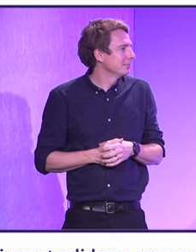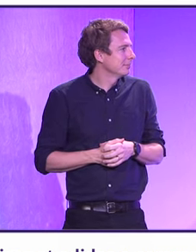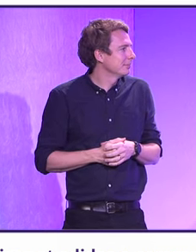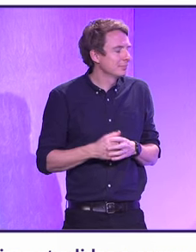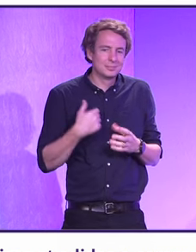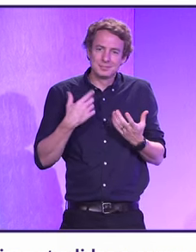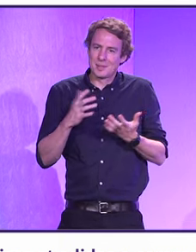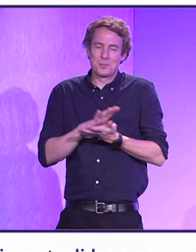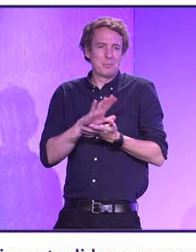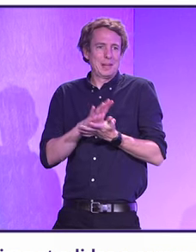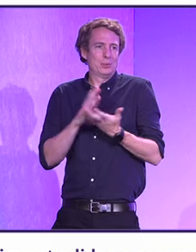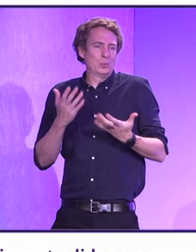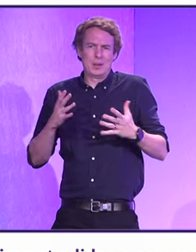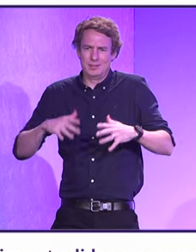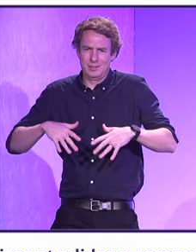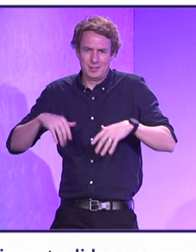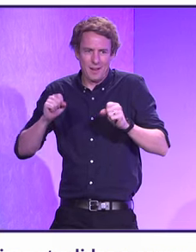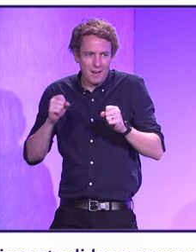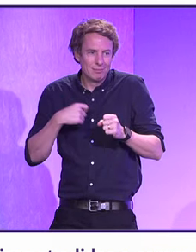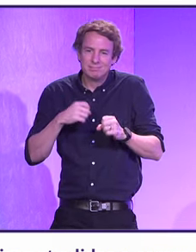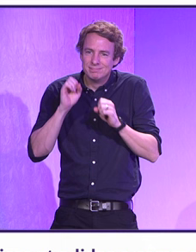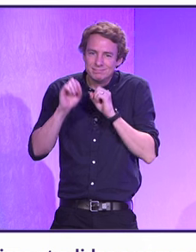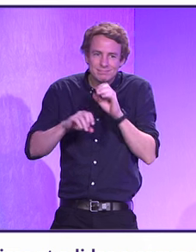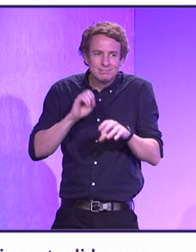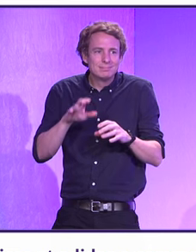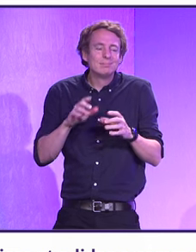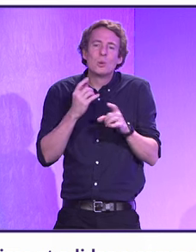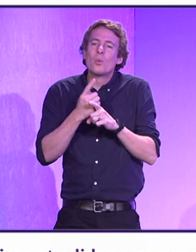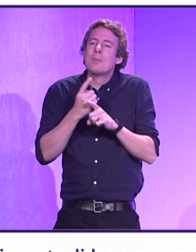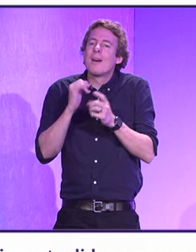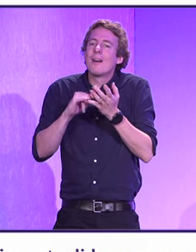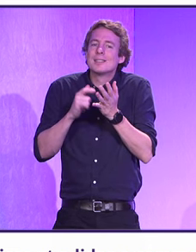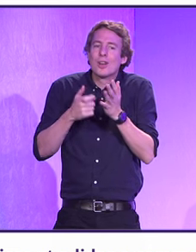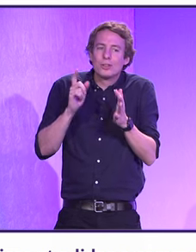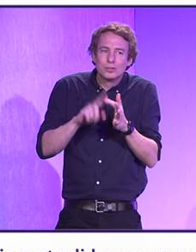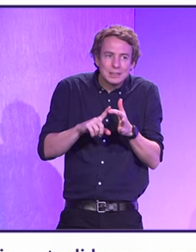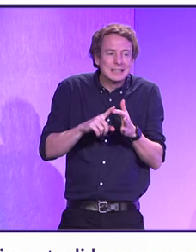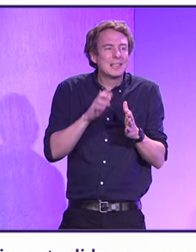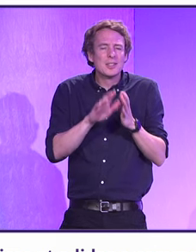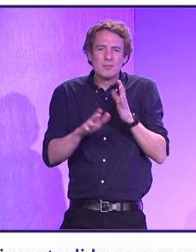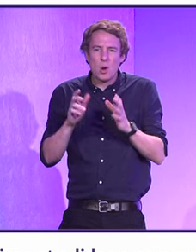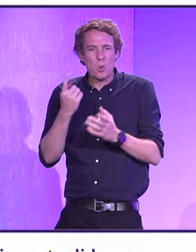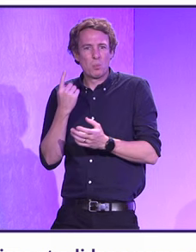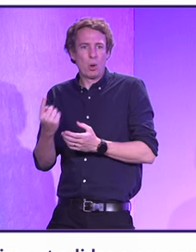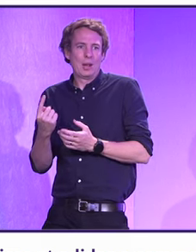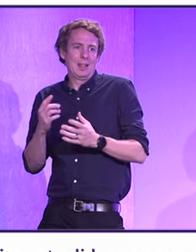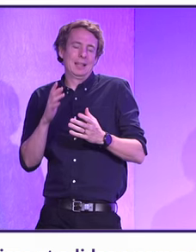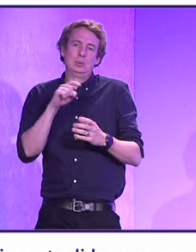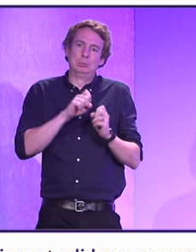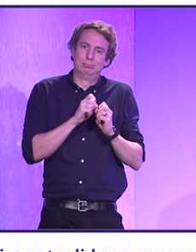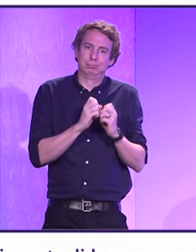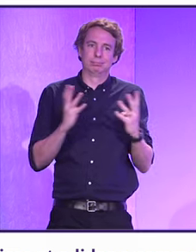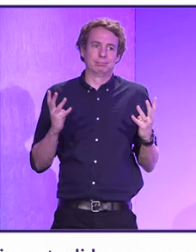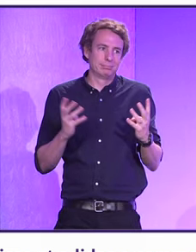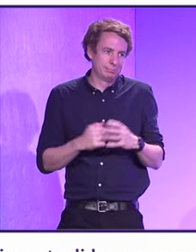We have the pleasure to start the day sharing the SRE challenges on moving from monolithic to microservices, but not only the challenges, also